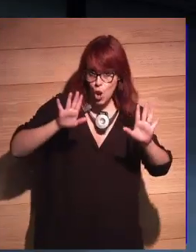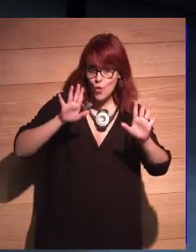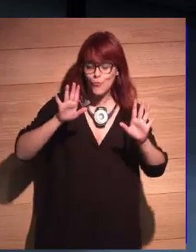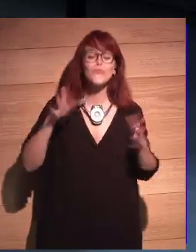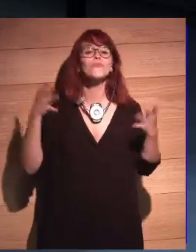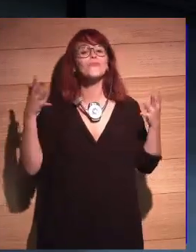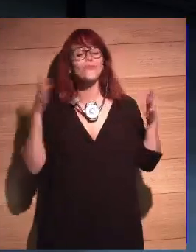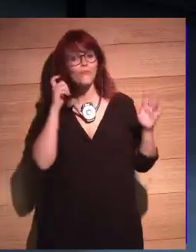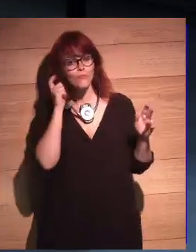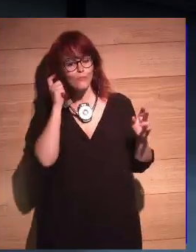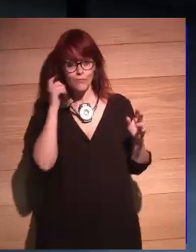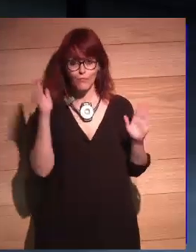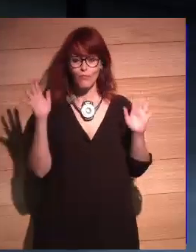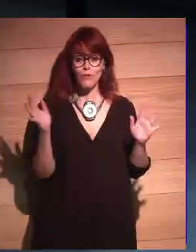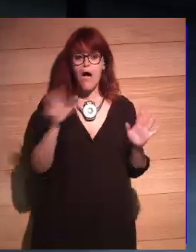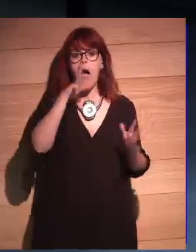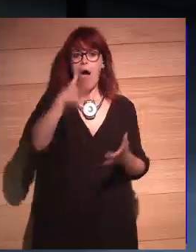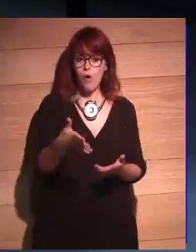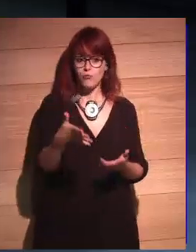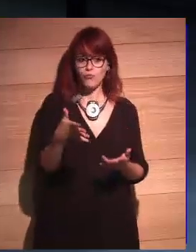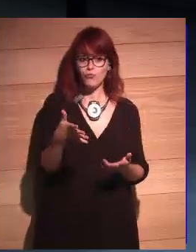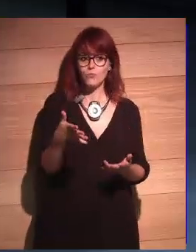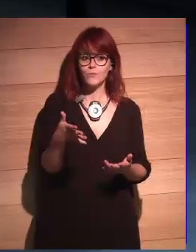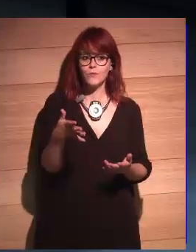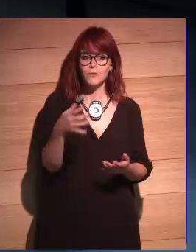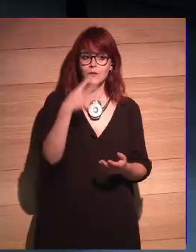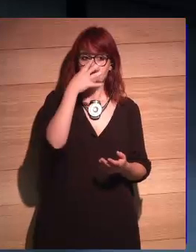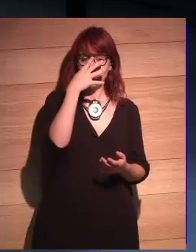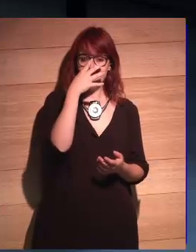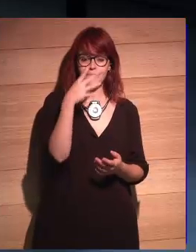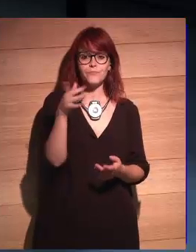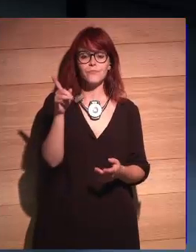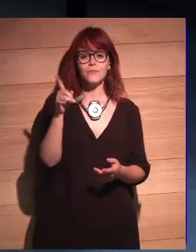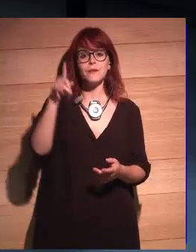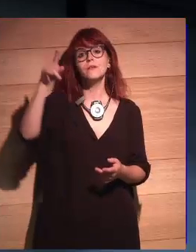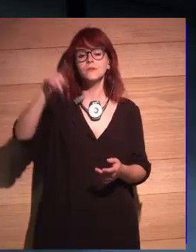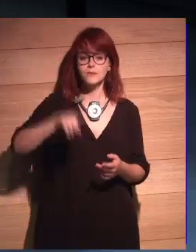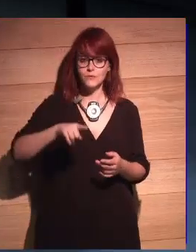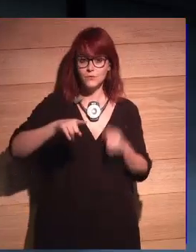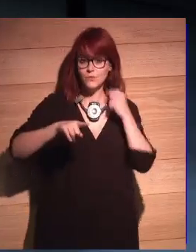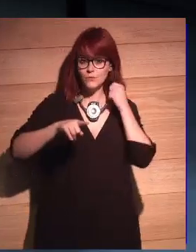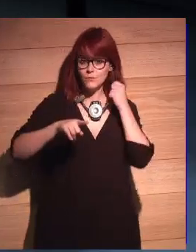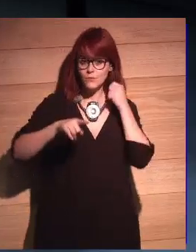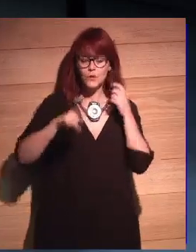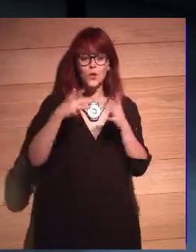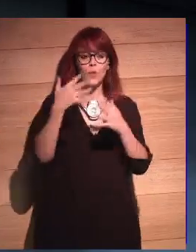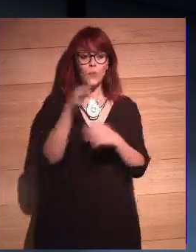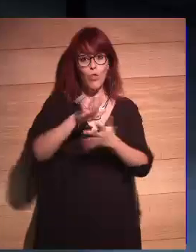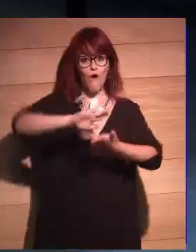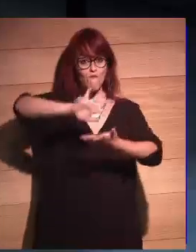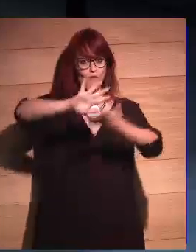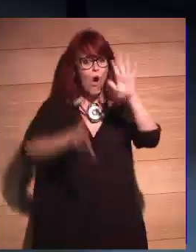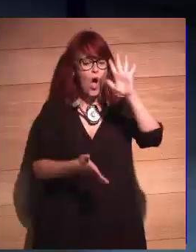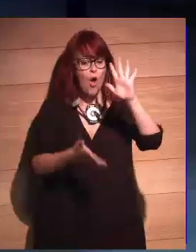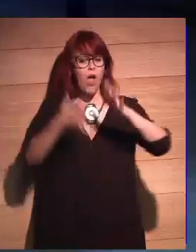better. So now there's things where it fires bits of air at you, and it's very precise, so it can actually pick out your